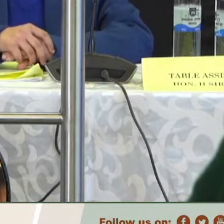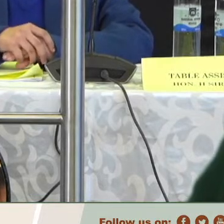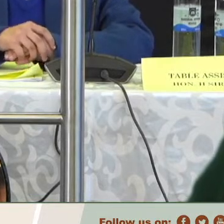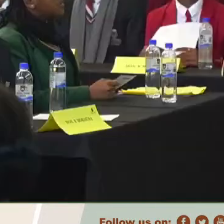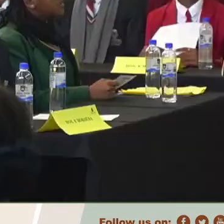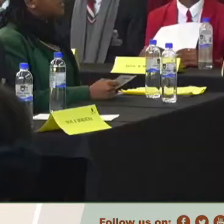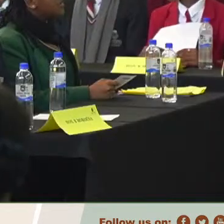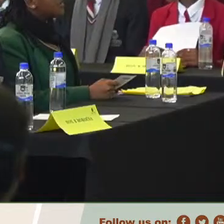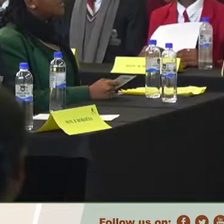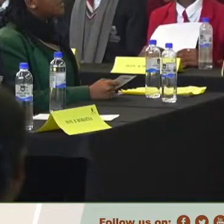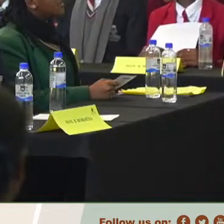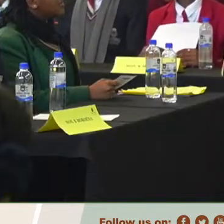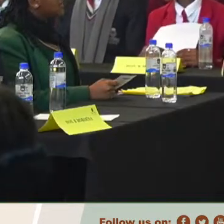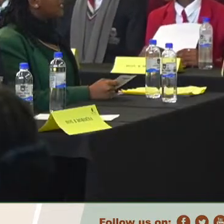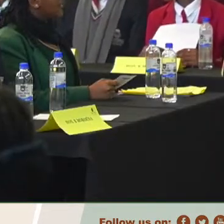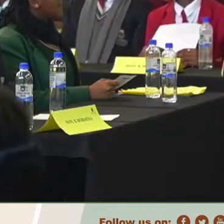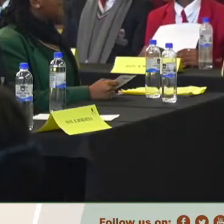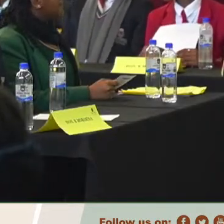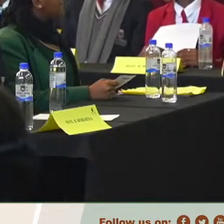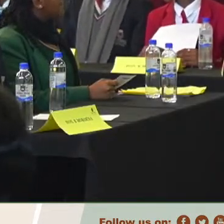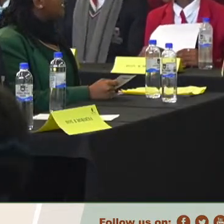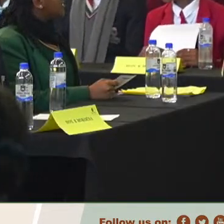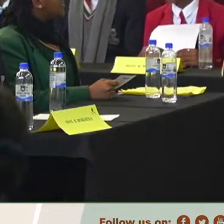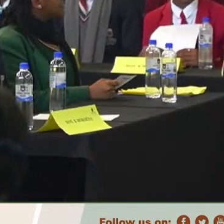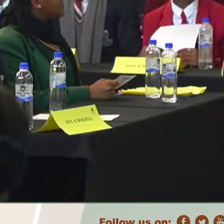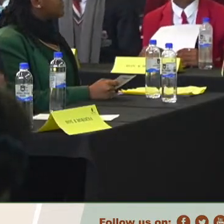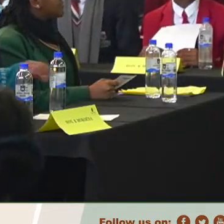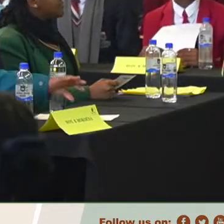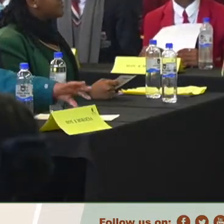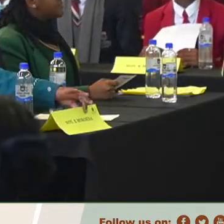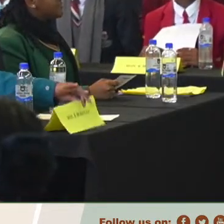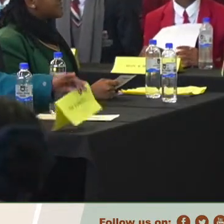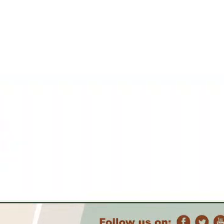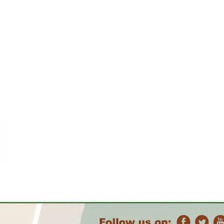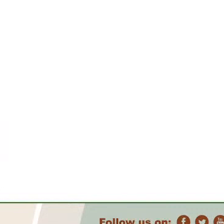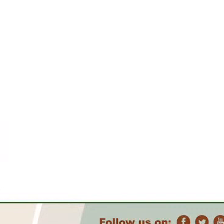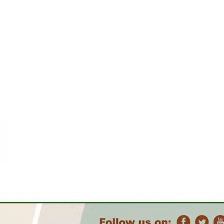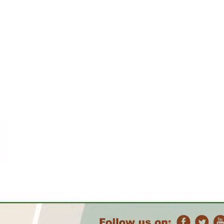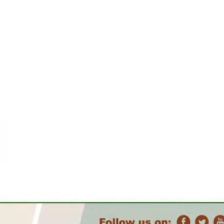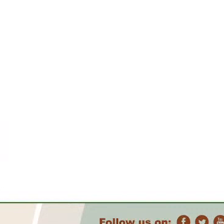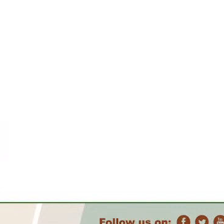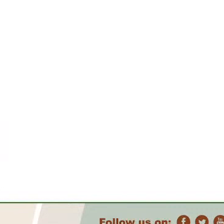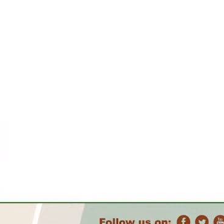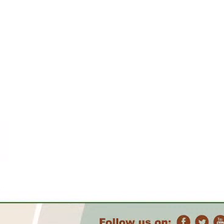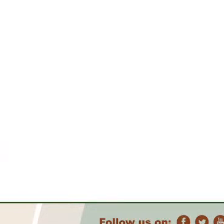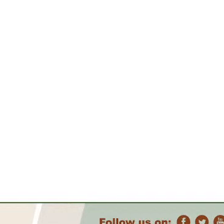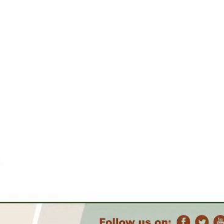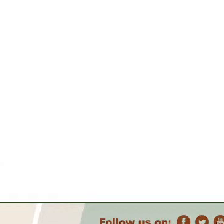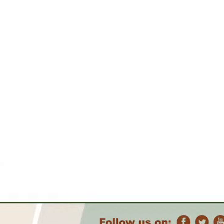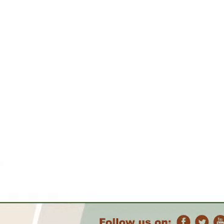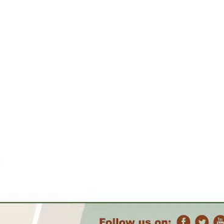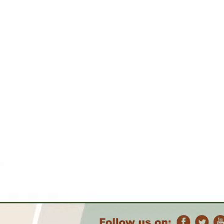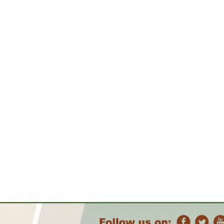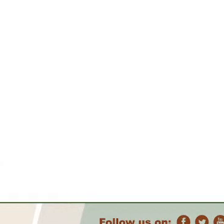Thank you. Thank you. Let's move.